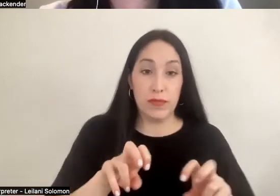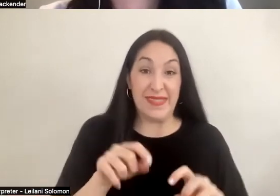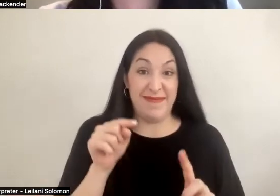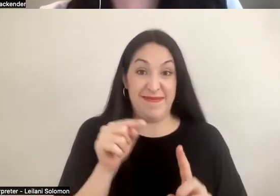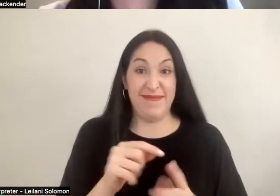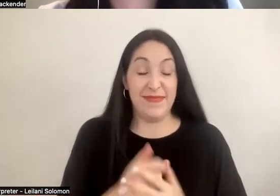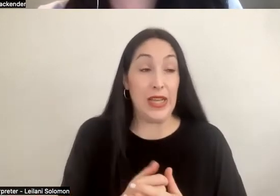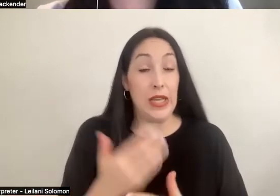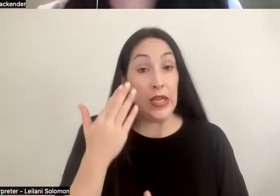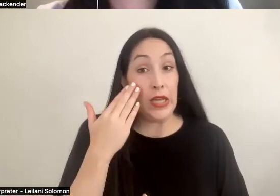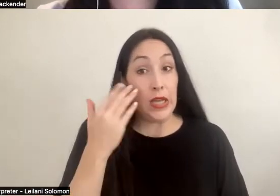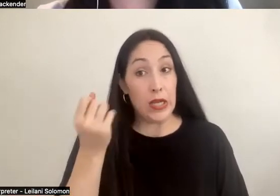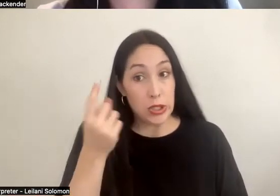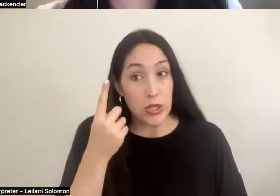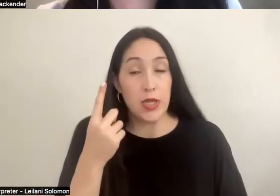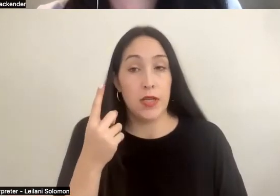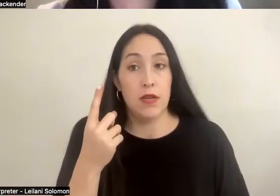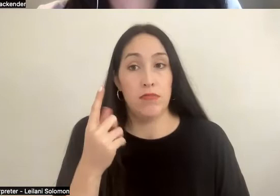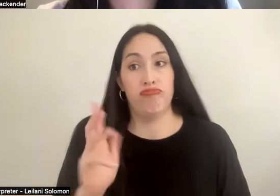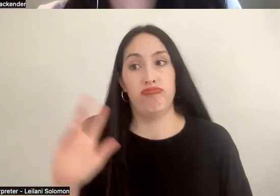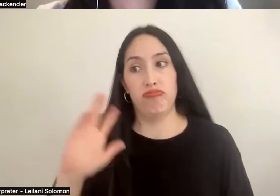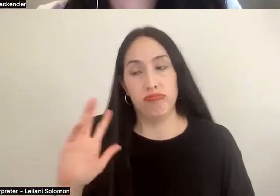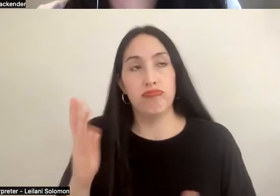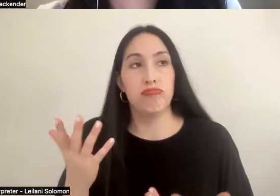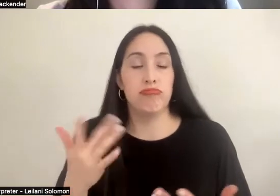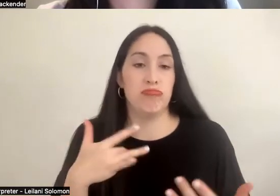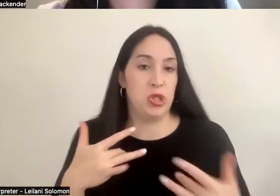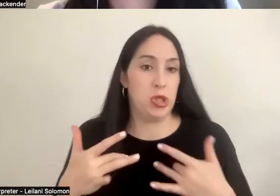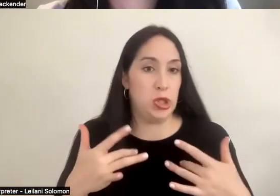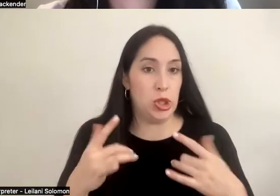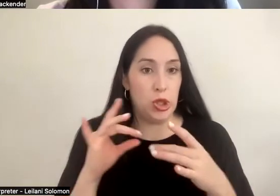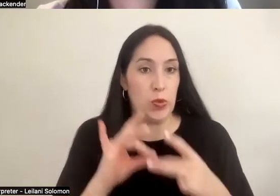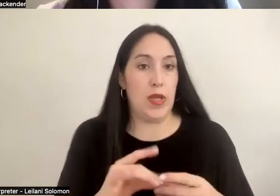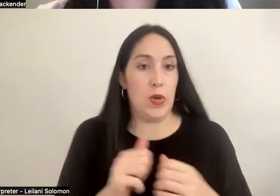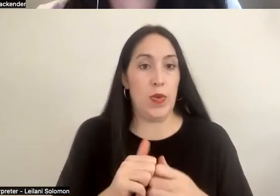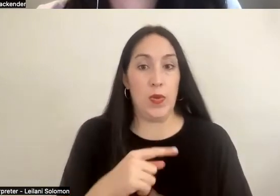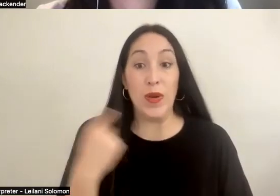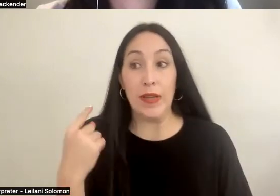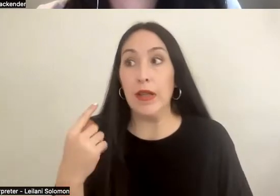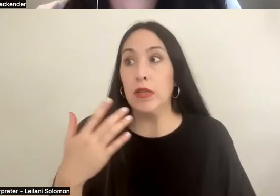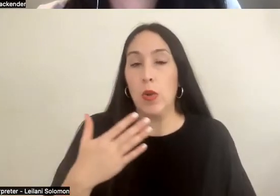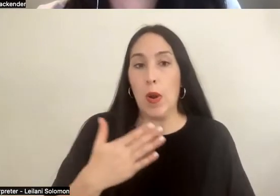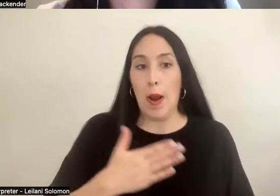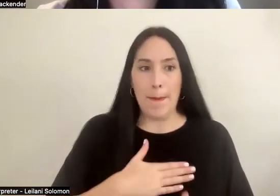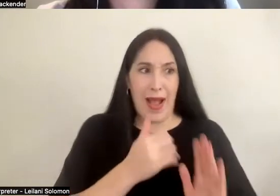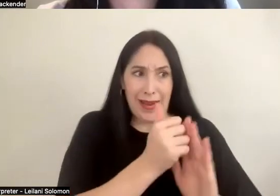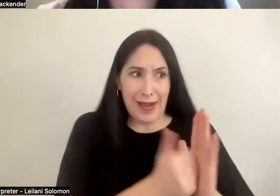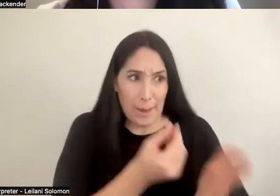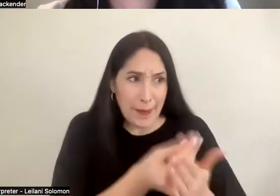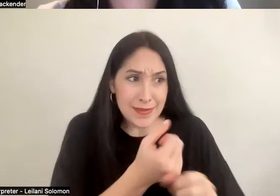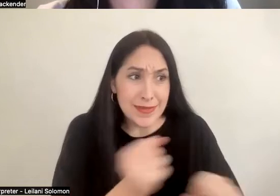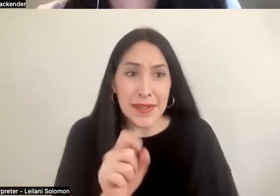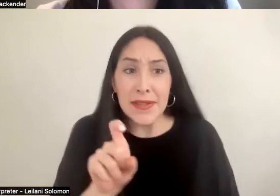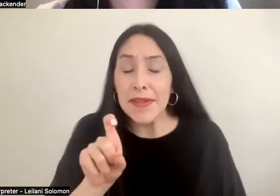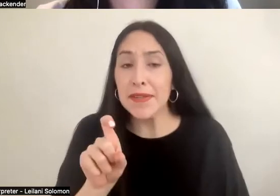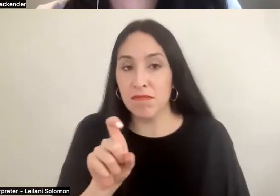Historically, when there's a concern about risk or the safety of my account, unfortunately, it comes down to